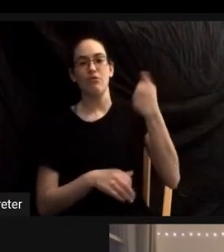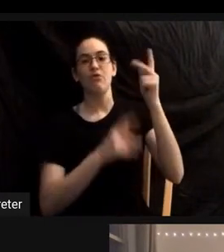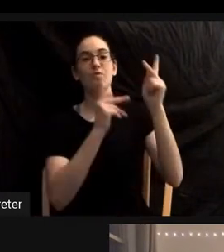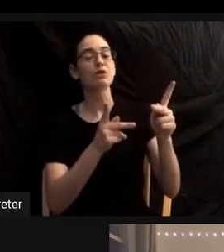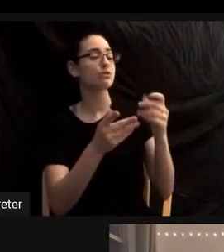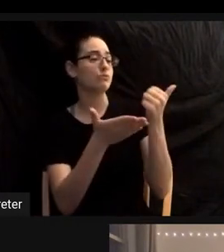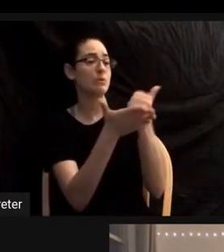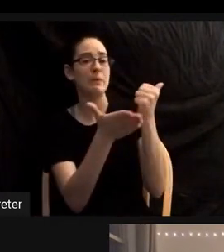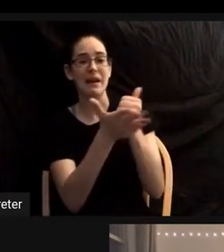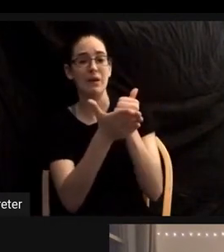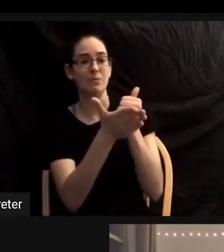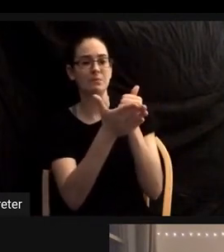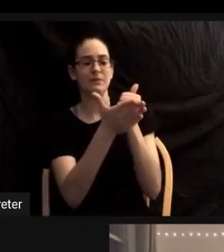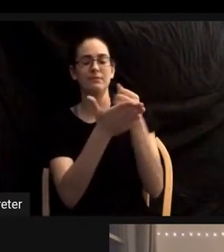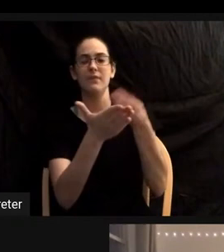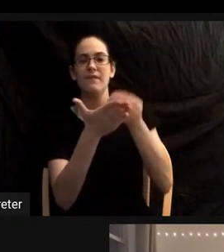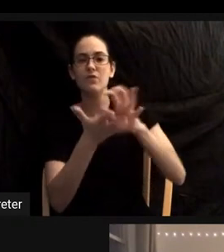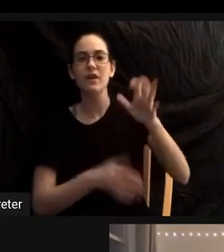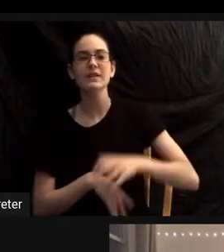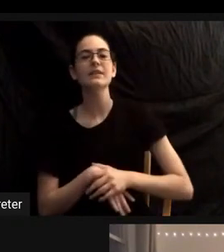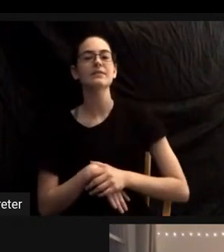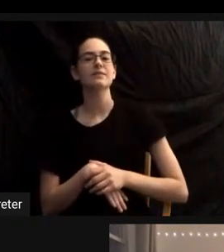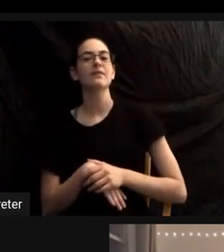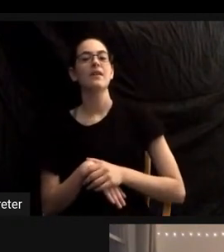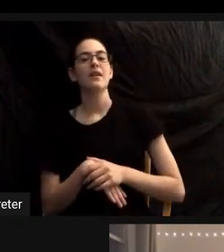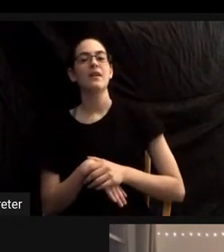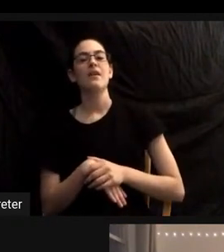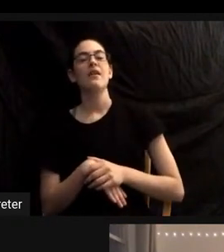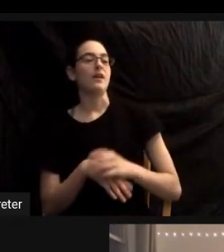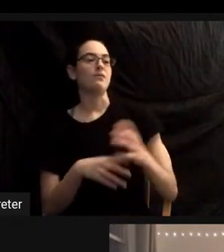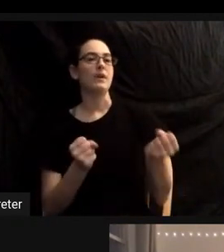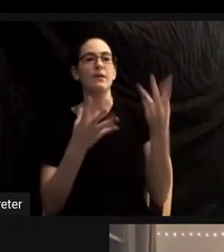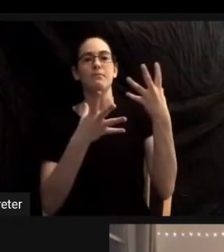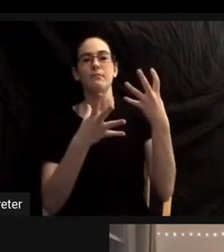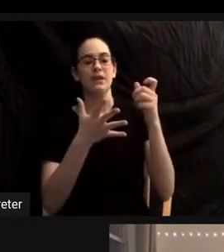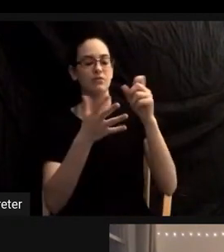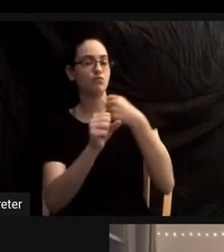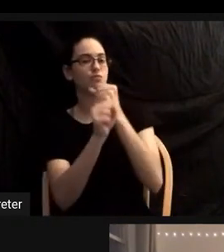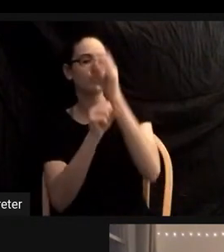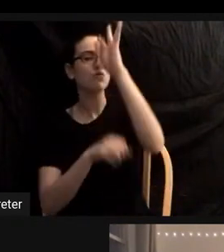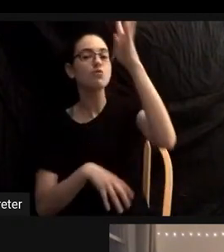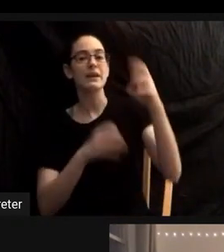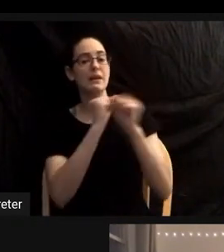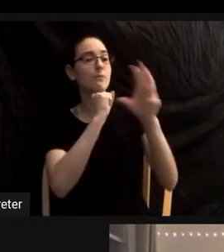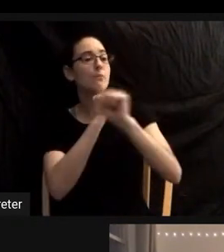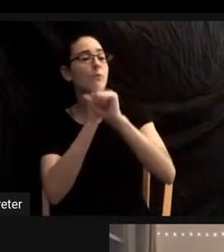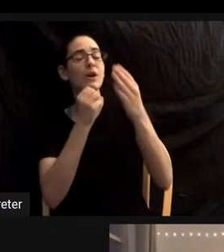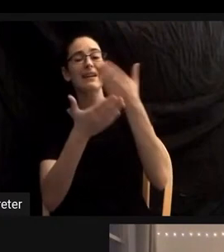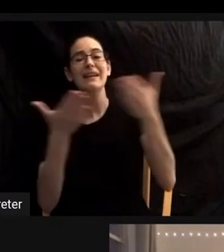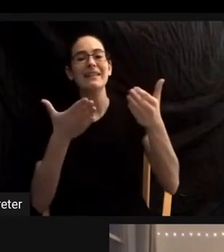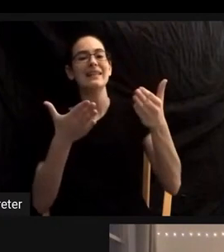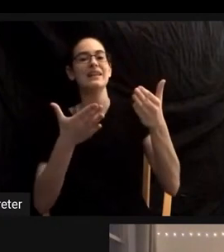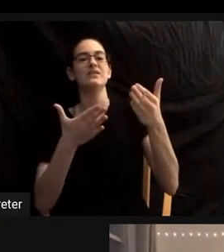that, and who put together so much amazing marketing material for it, and who is such a huge part of how this festival is going